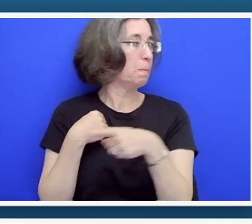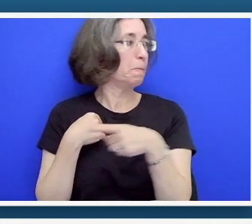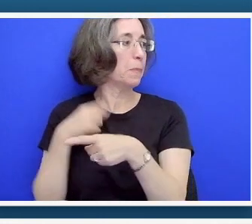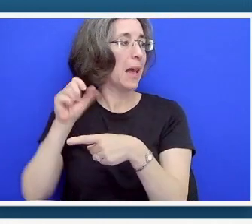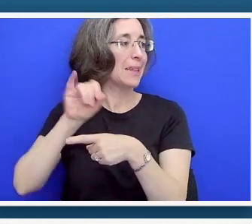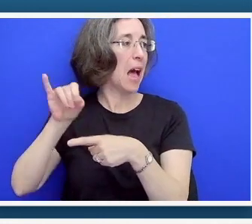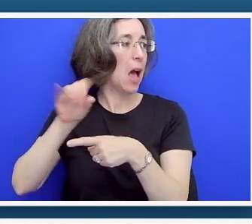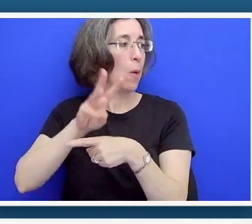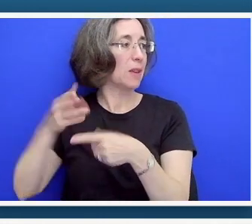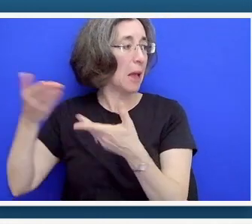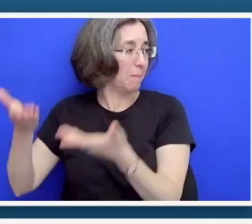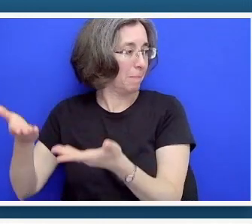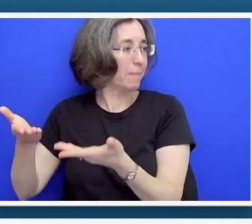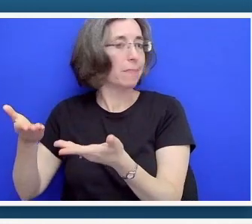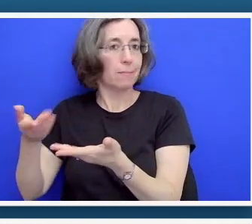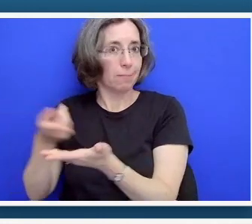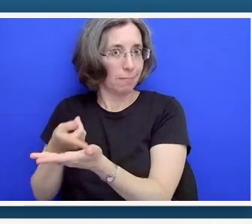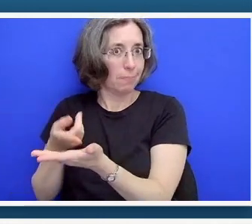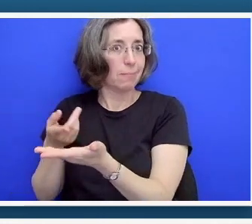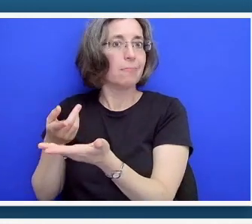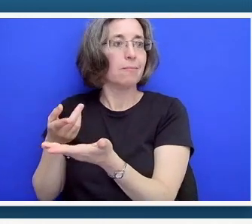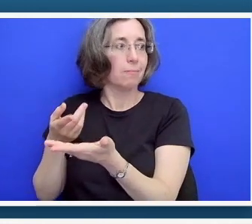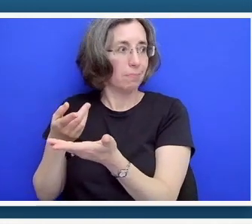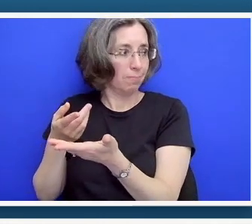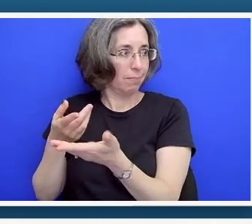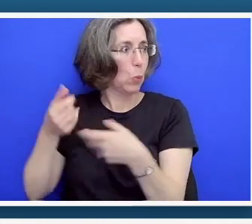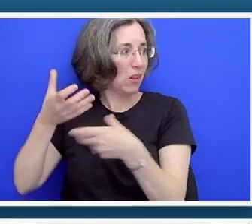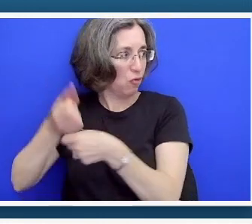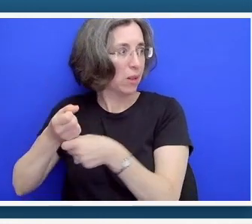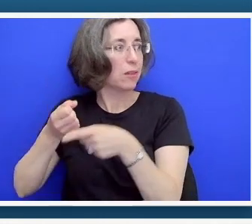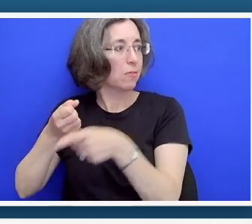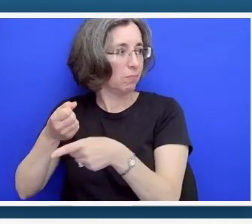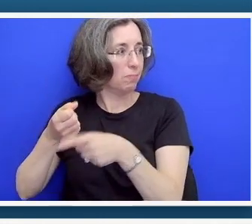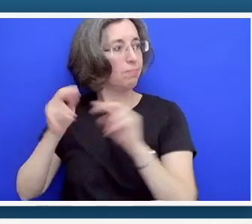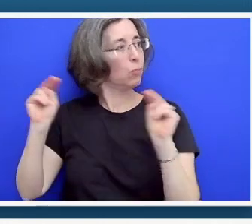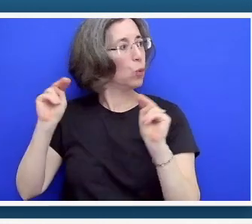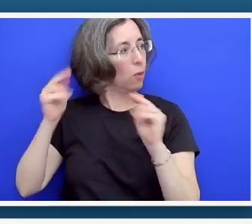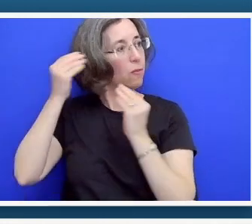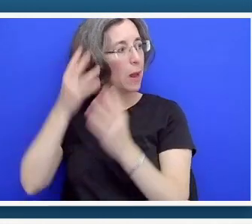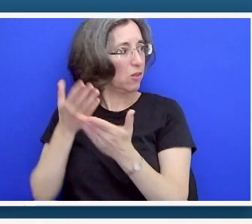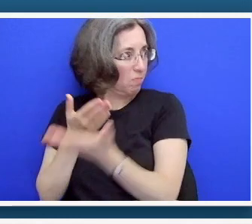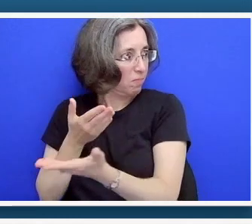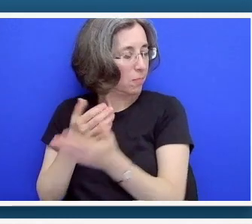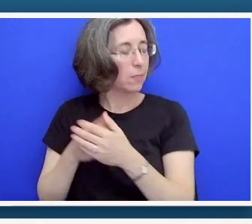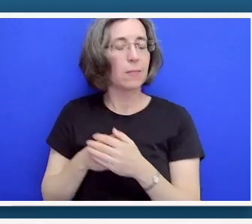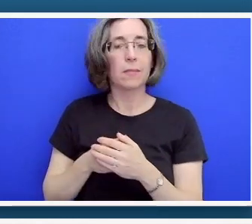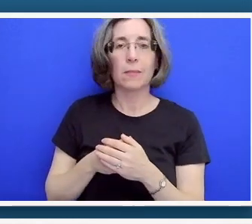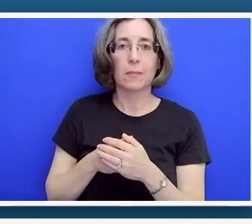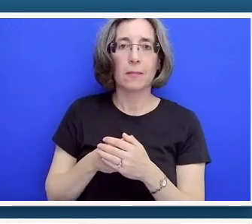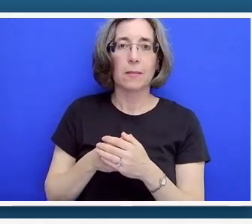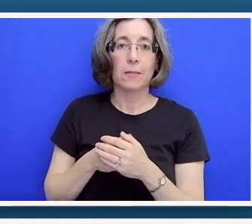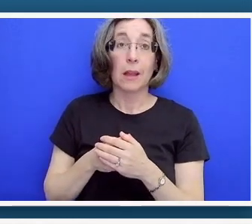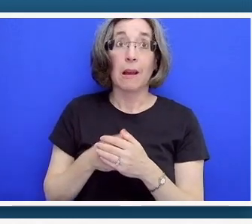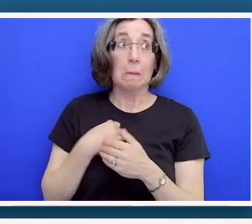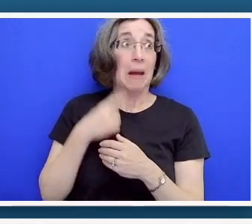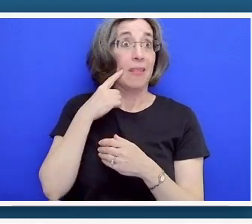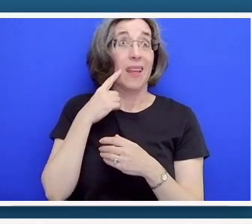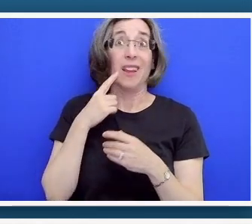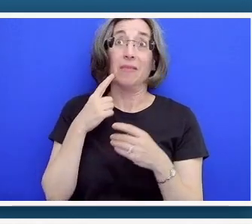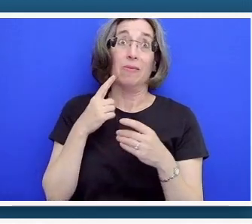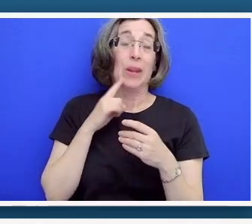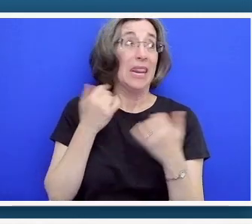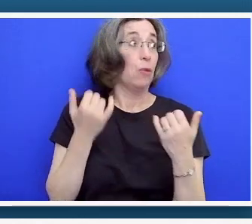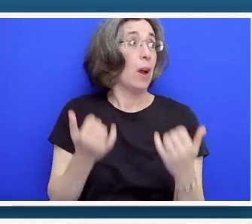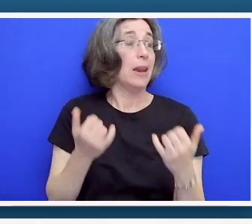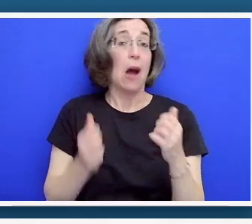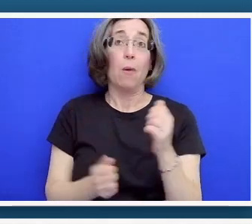website and show them that this is legit stuff that we're doing. And I don't know that there's a more controversial subject right now than the